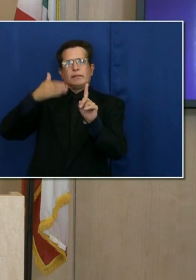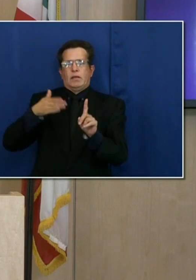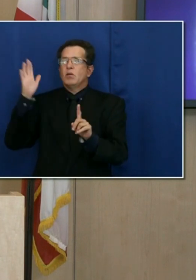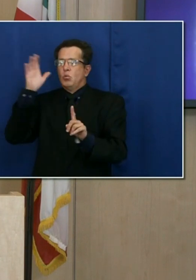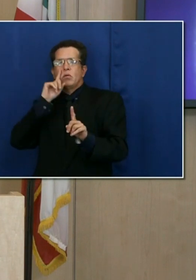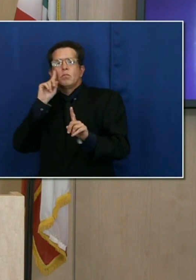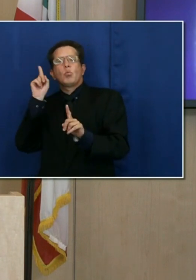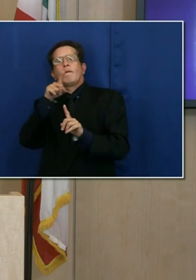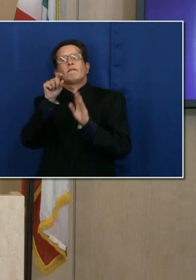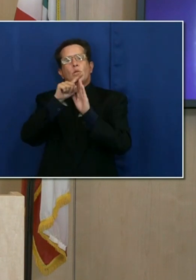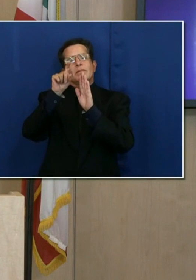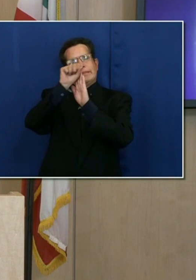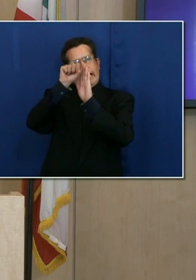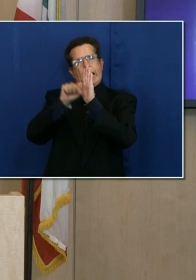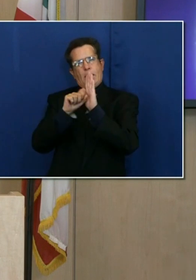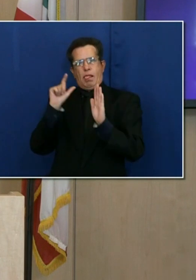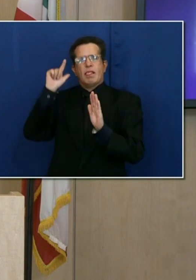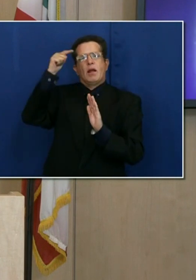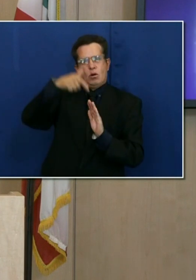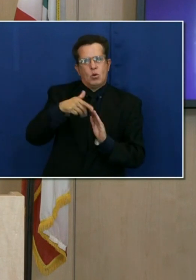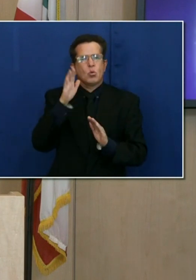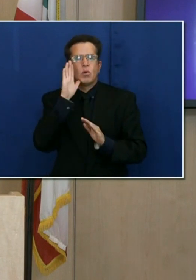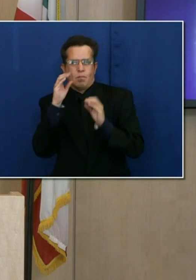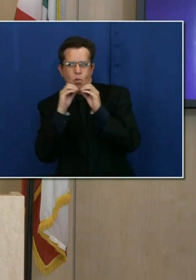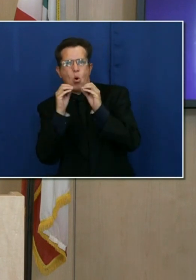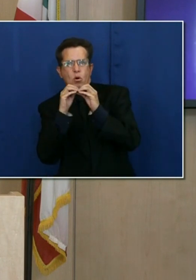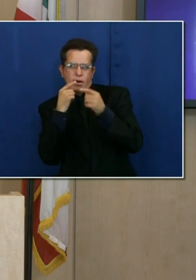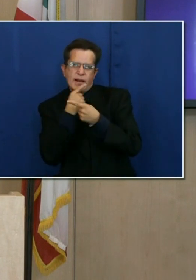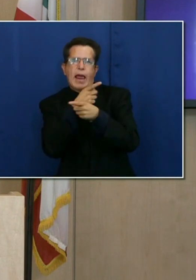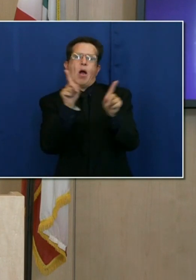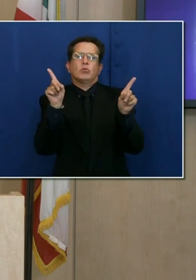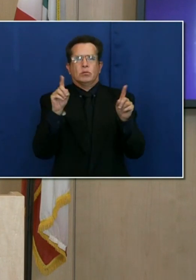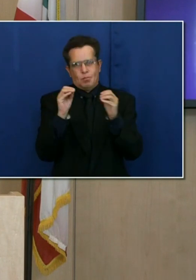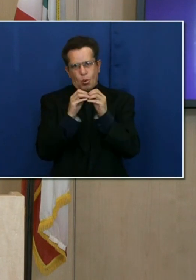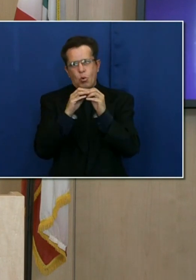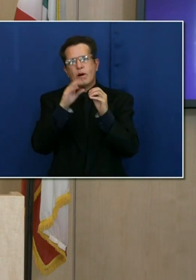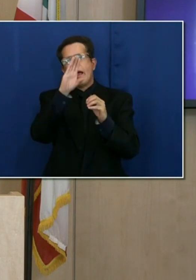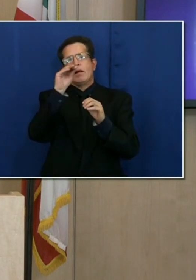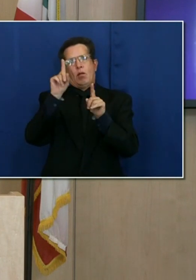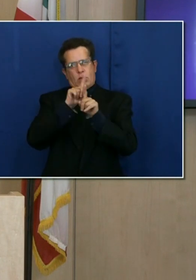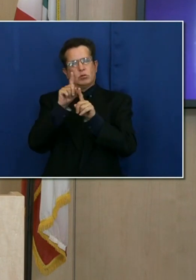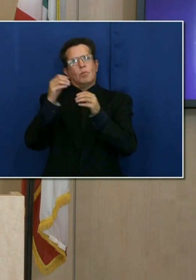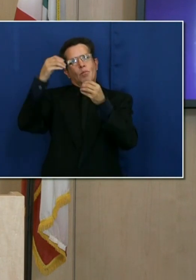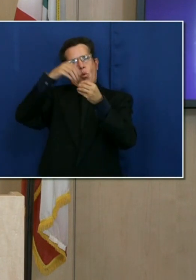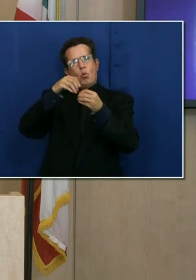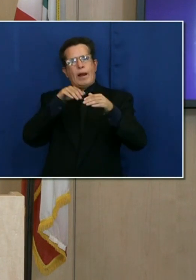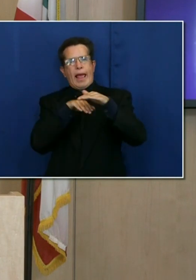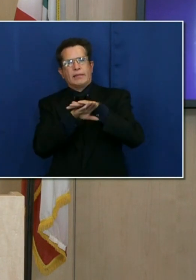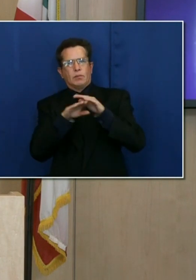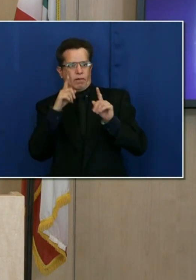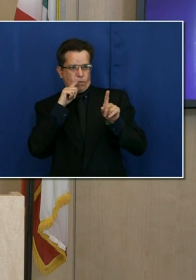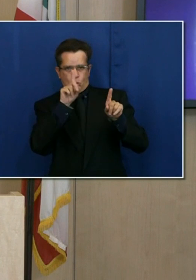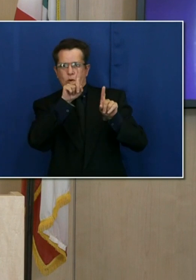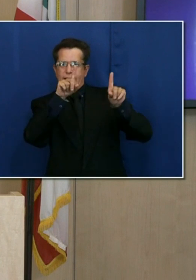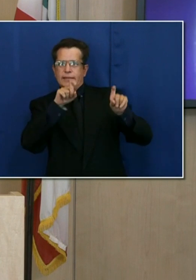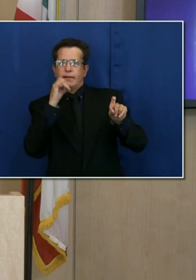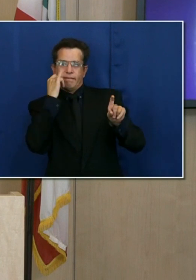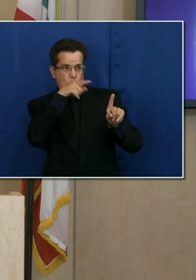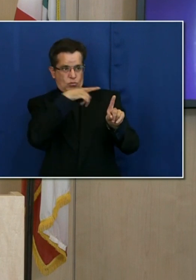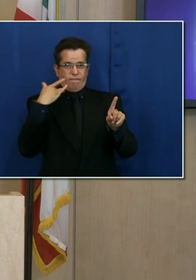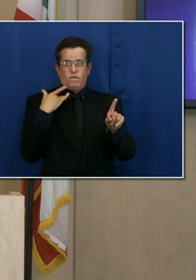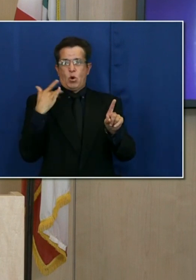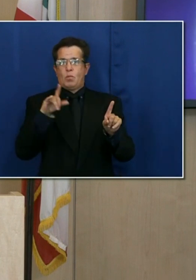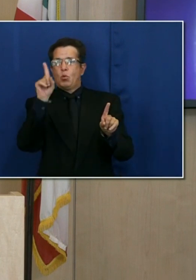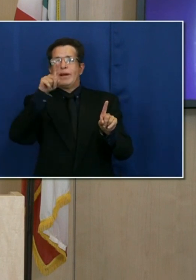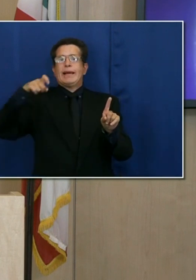state in the future. And also access of testing in vulnerable populations. San